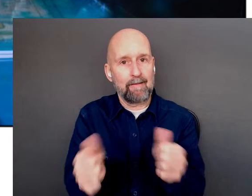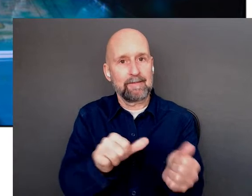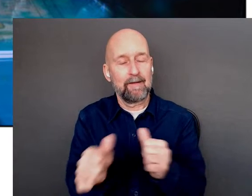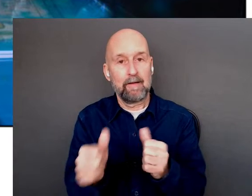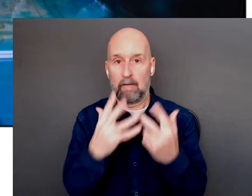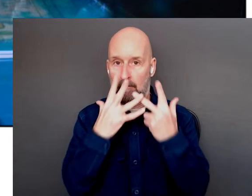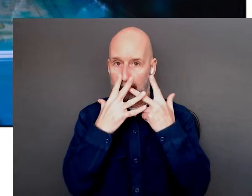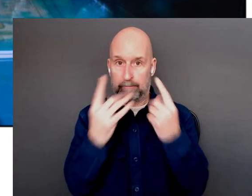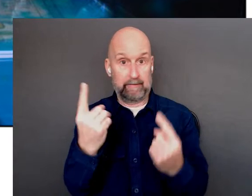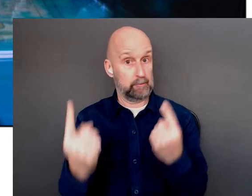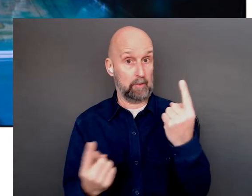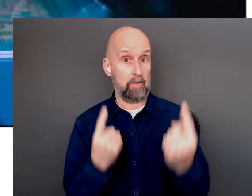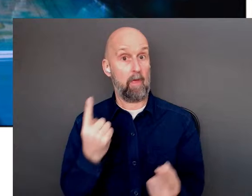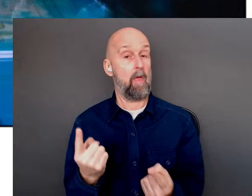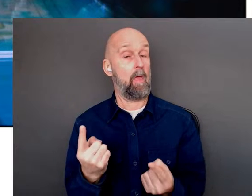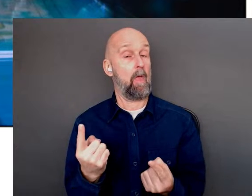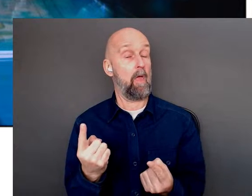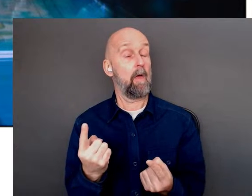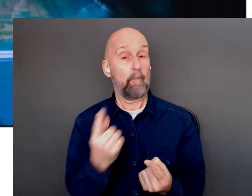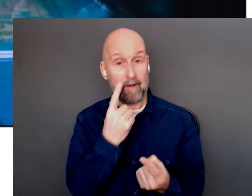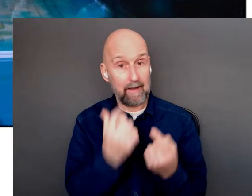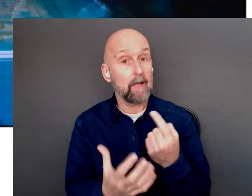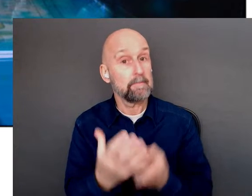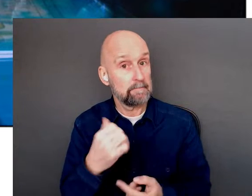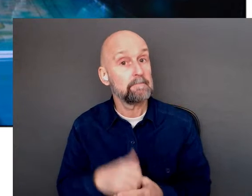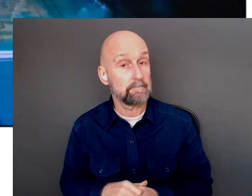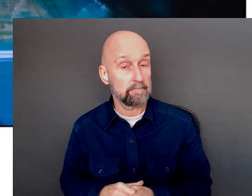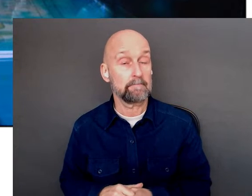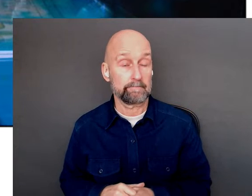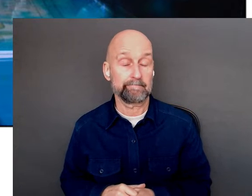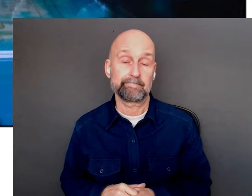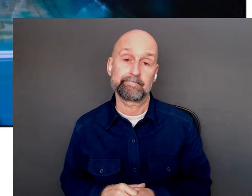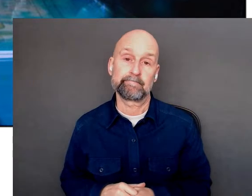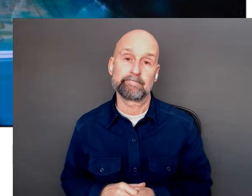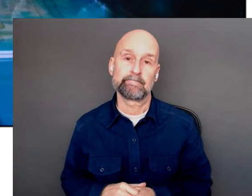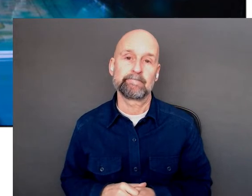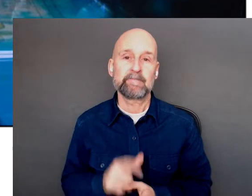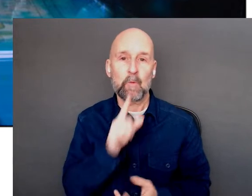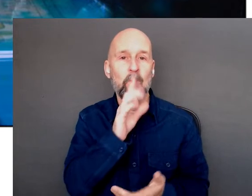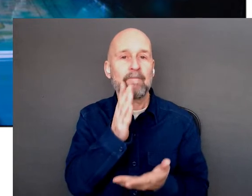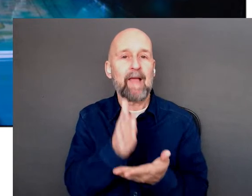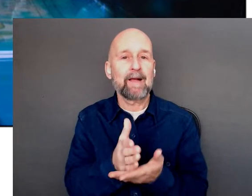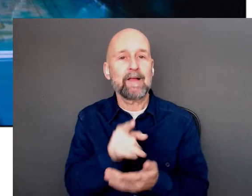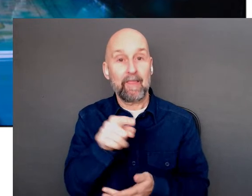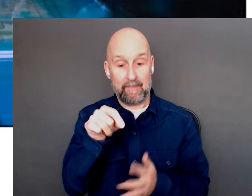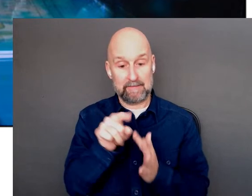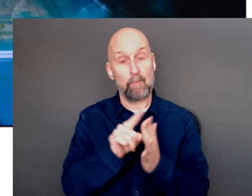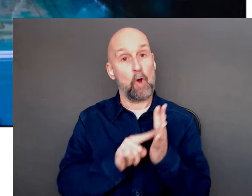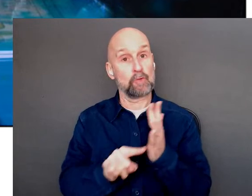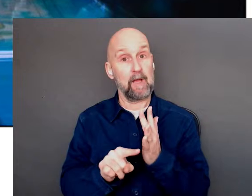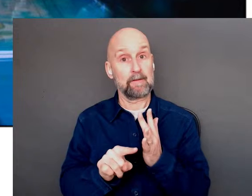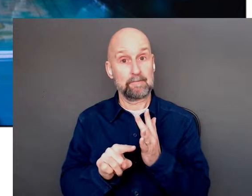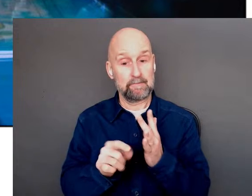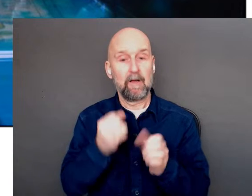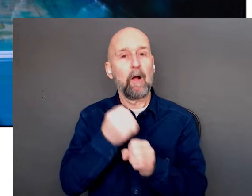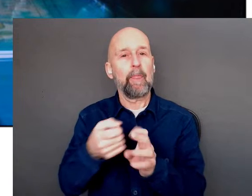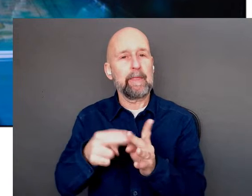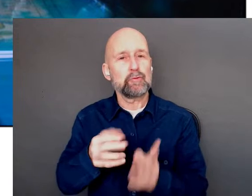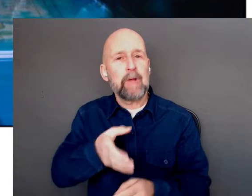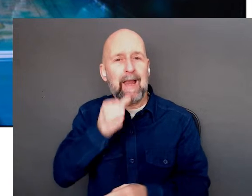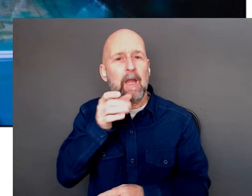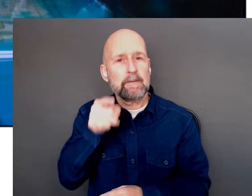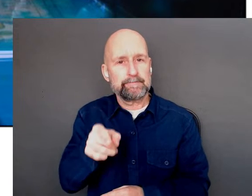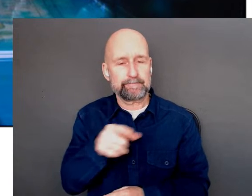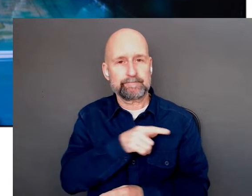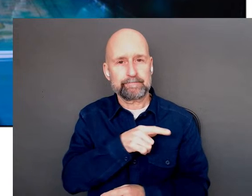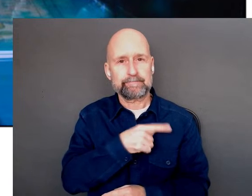coordinate themselves. And fun fact also about this project, we also all the time called the